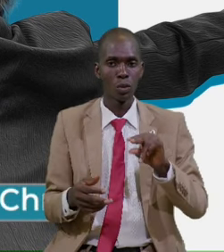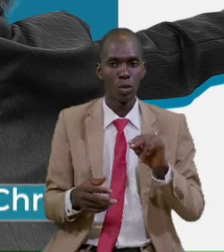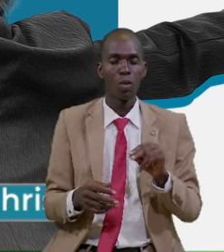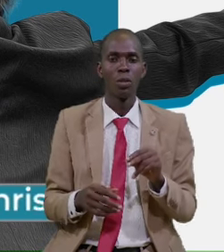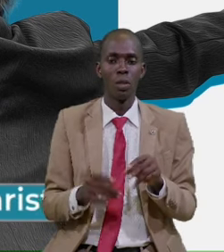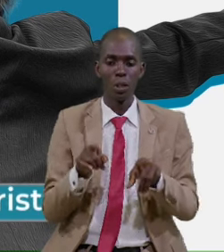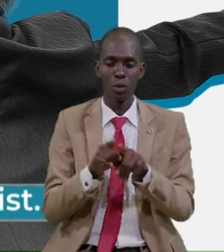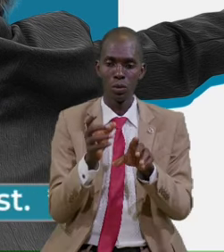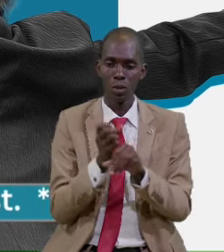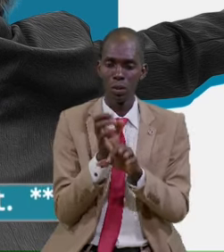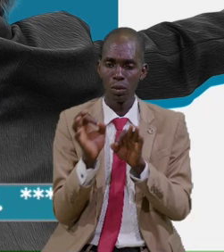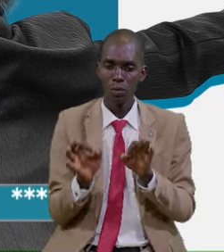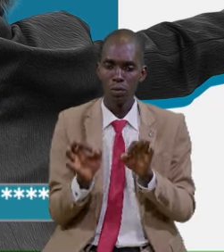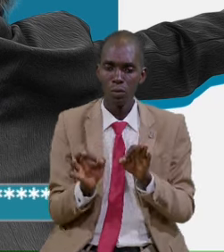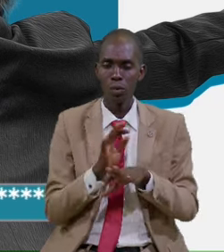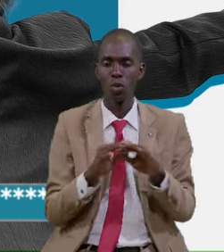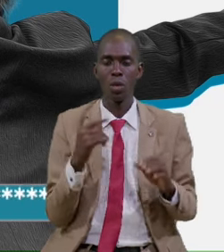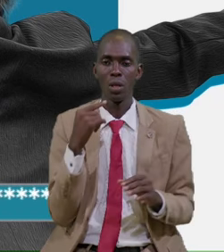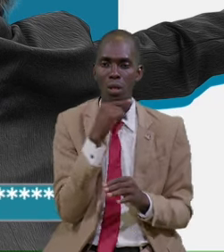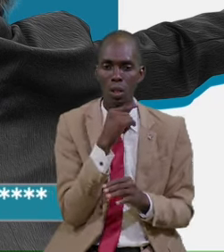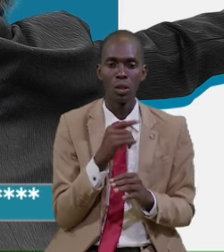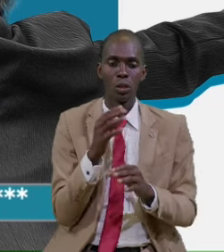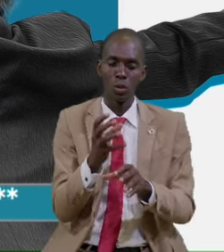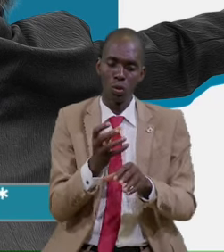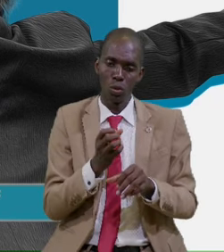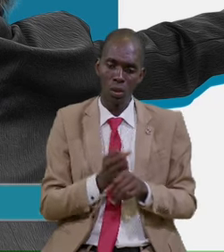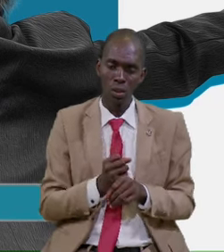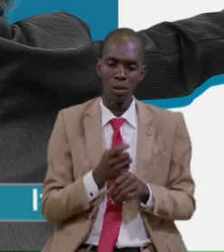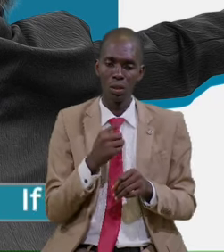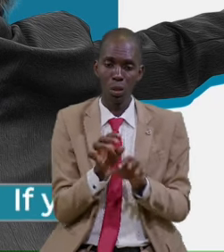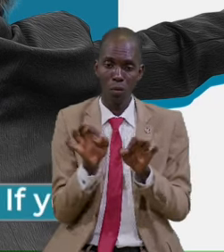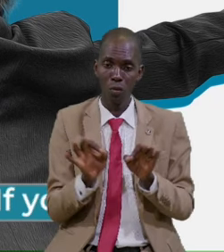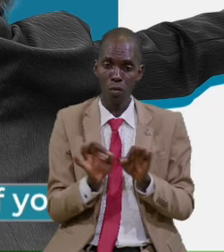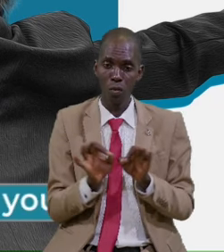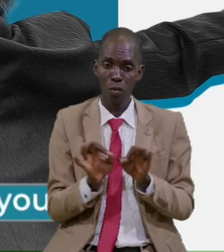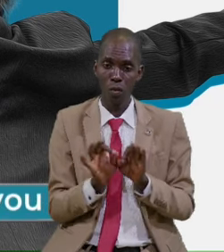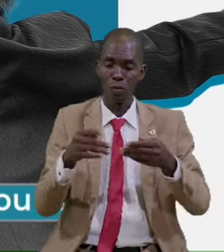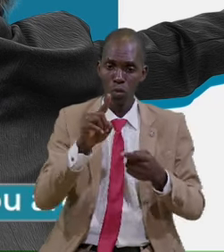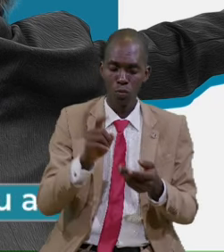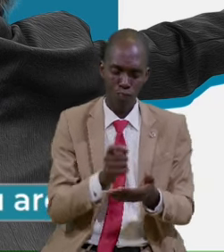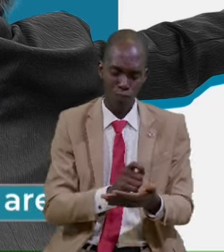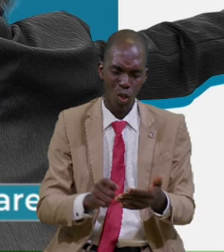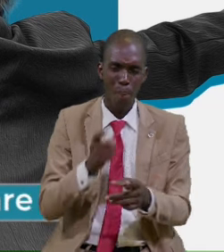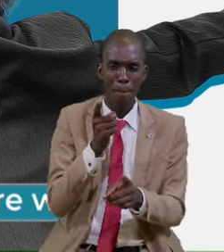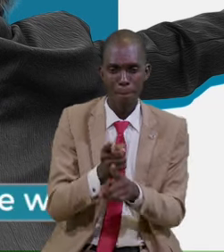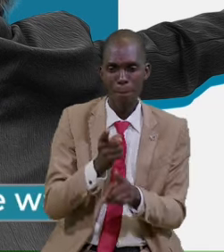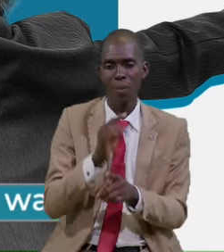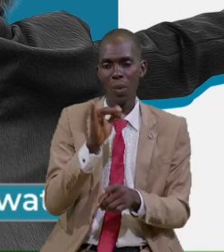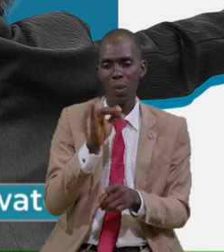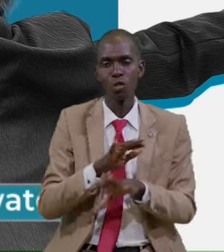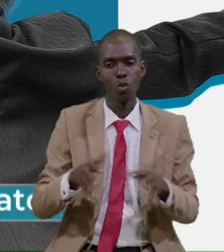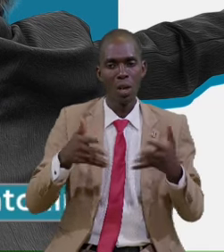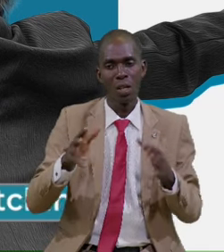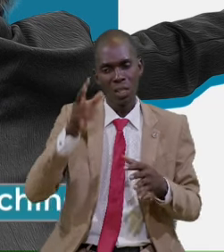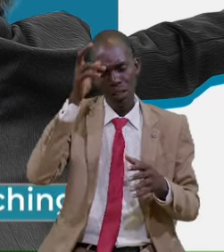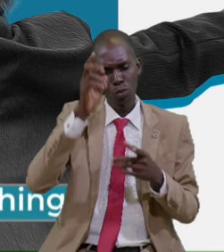form. Well, you'll be regretting that much later. As many as you see them, to them gave you power to become